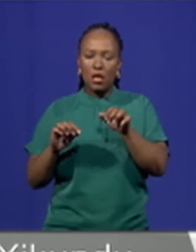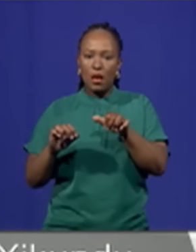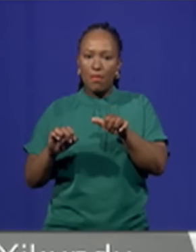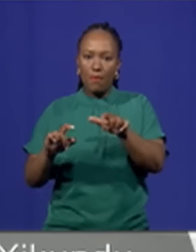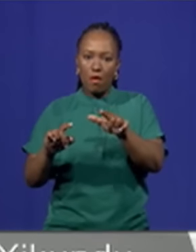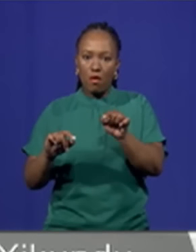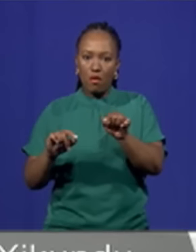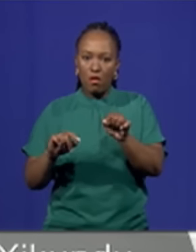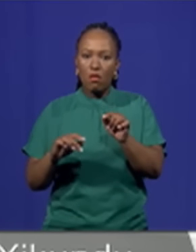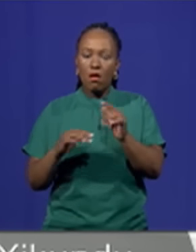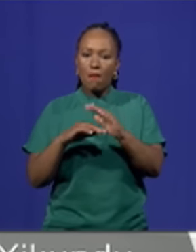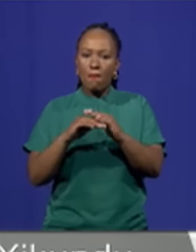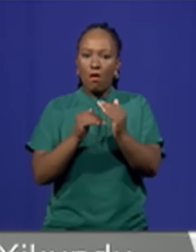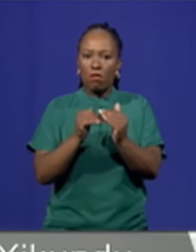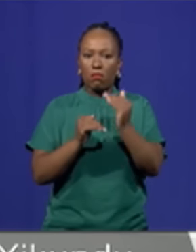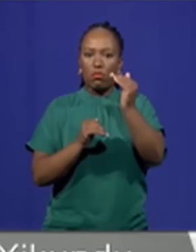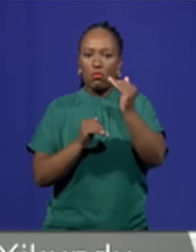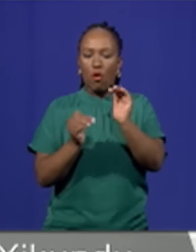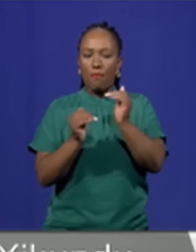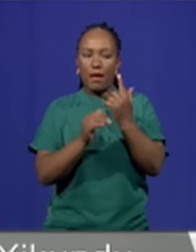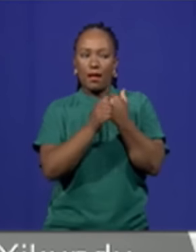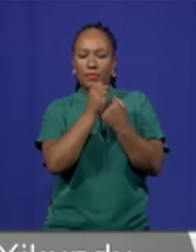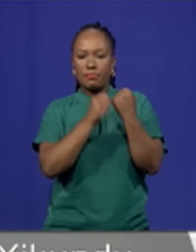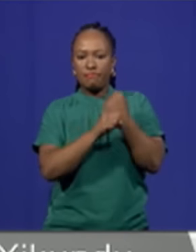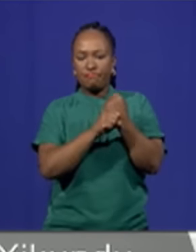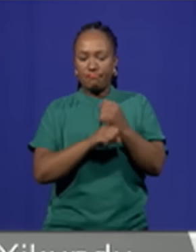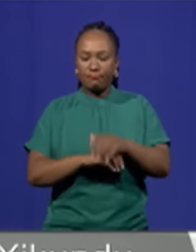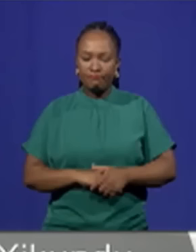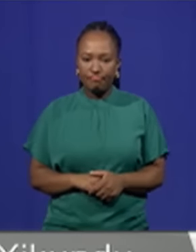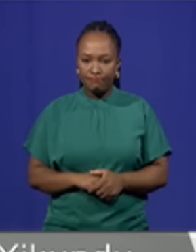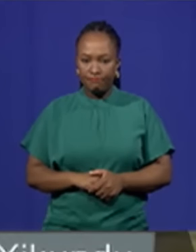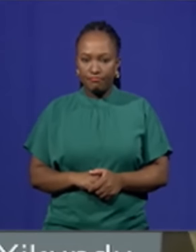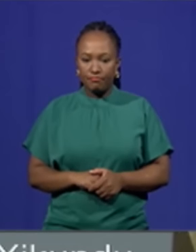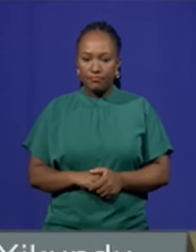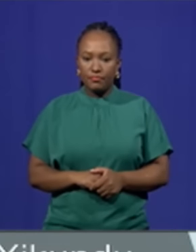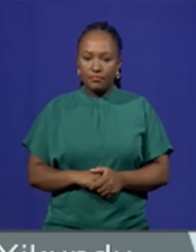ya Limpopo di tlhatlogile go bapisa le ngwagola.